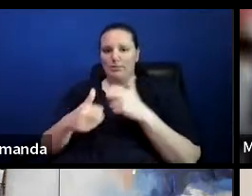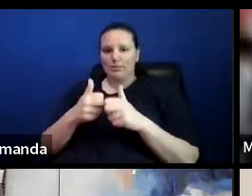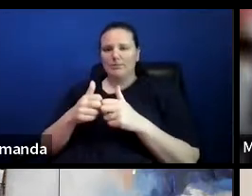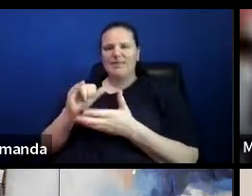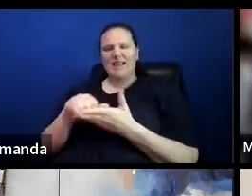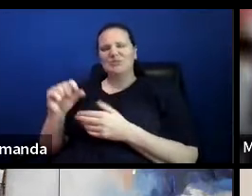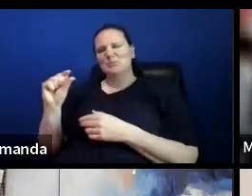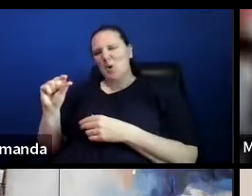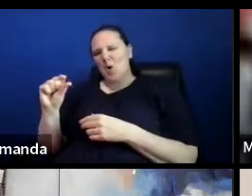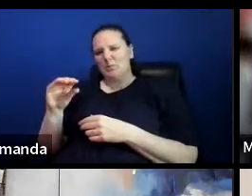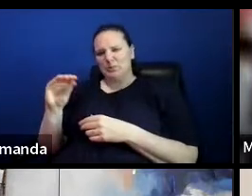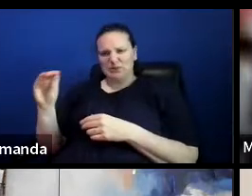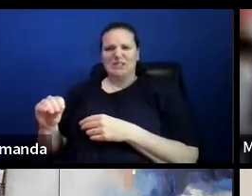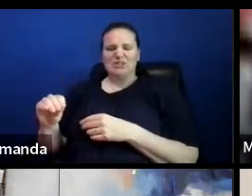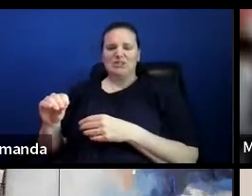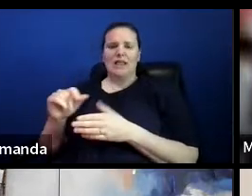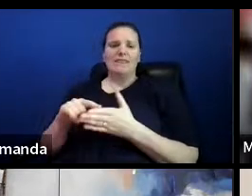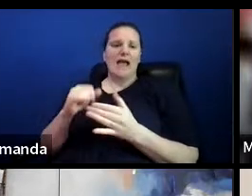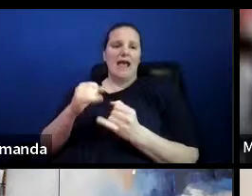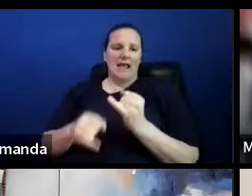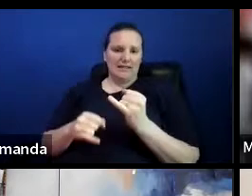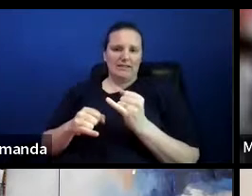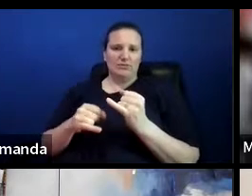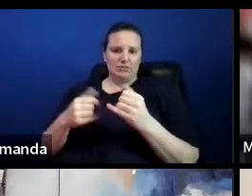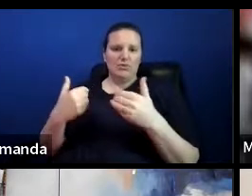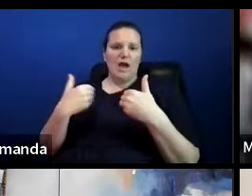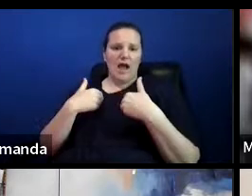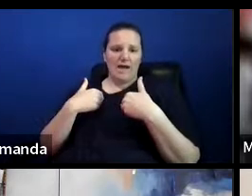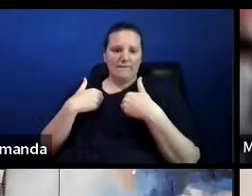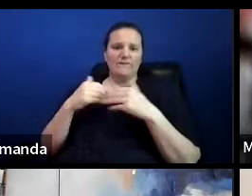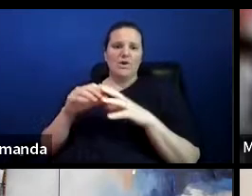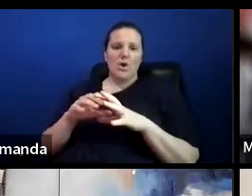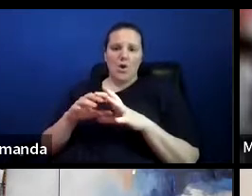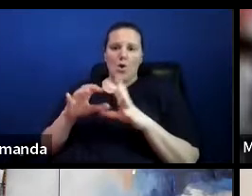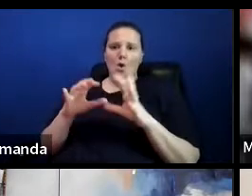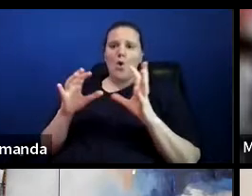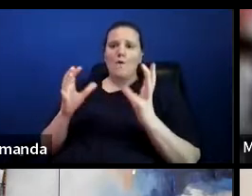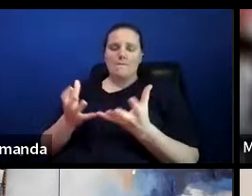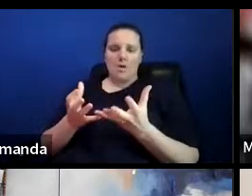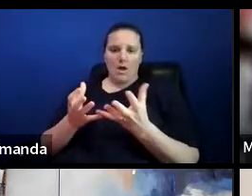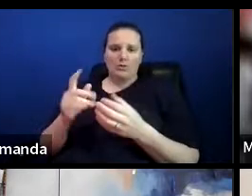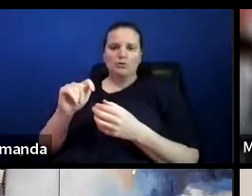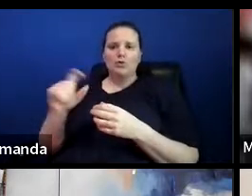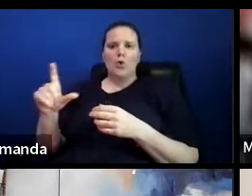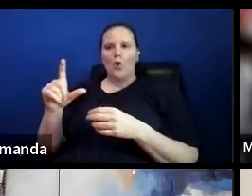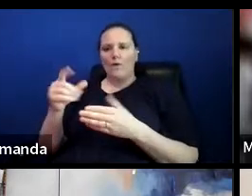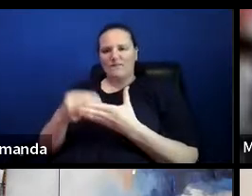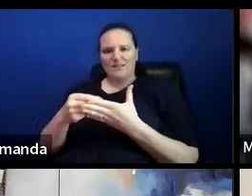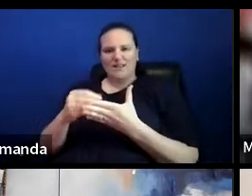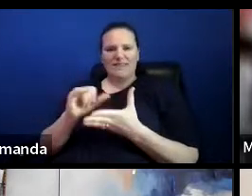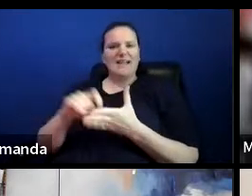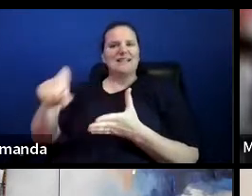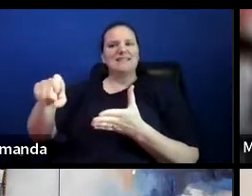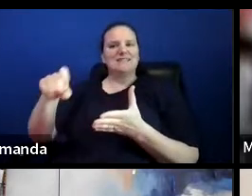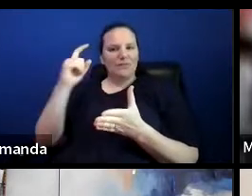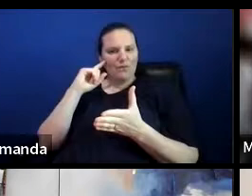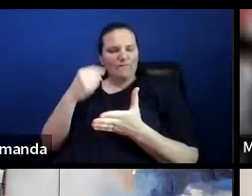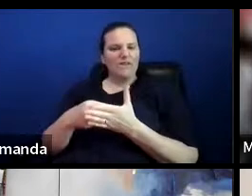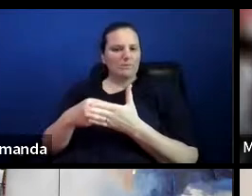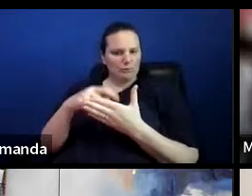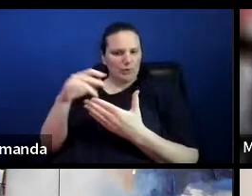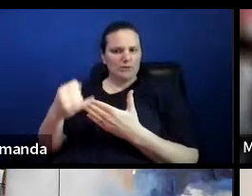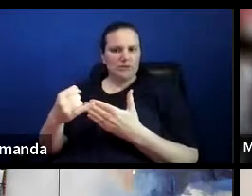small percentage. And in the end, you still do get the overall toll funding that's needed to fund projects. So